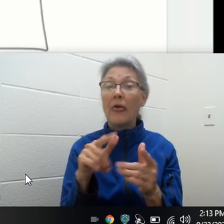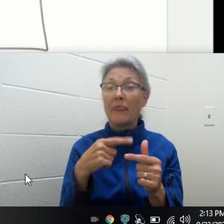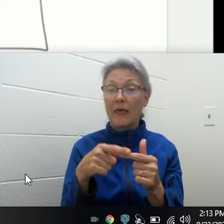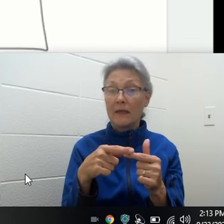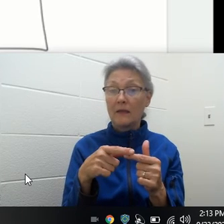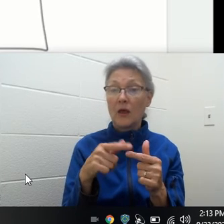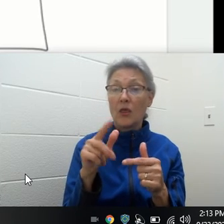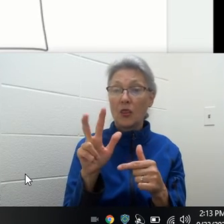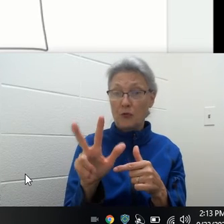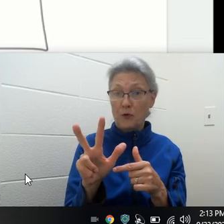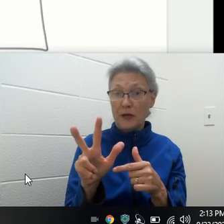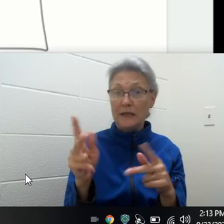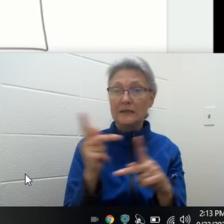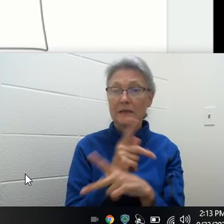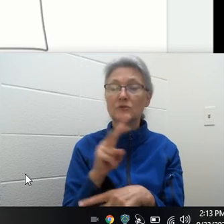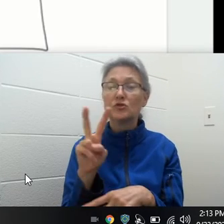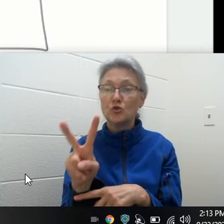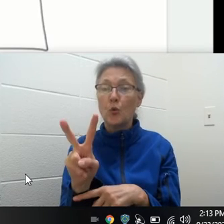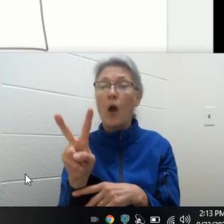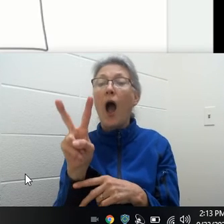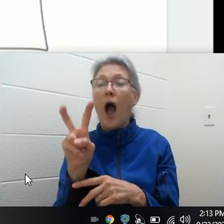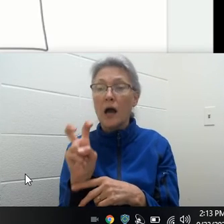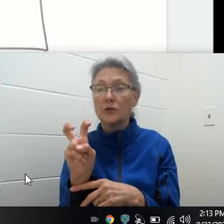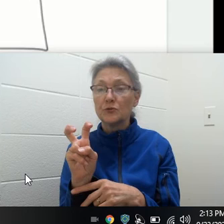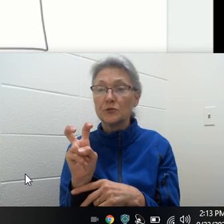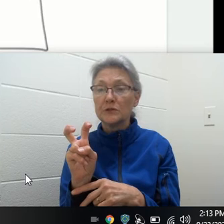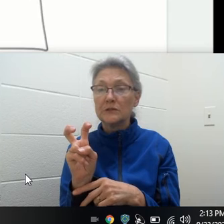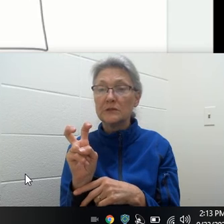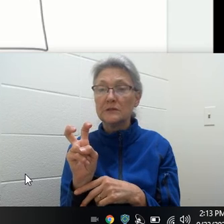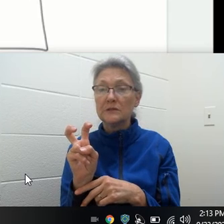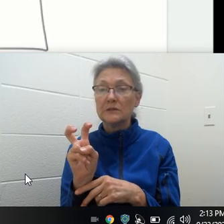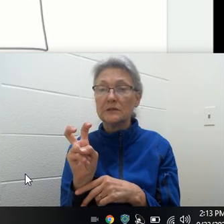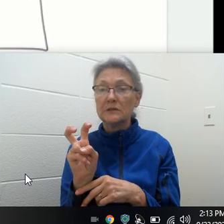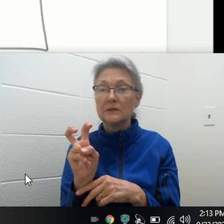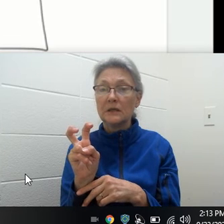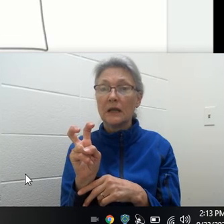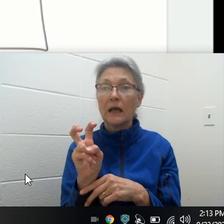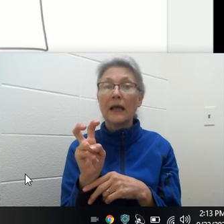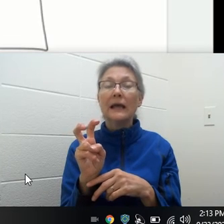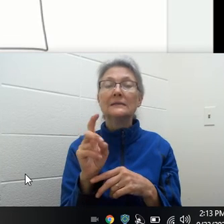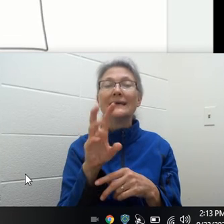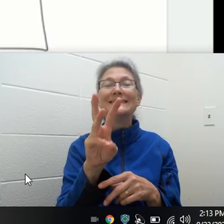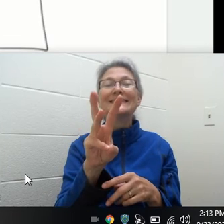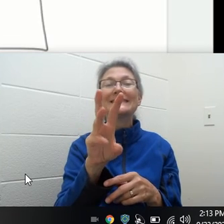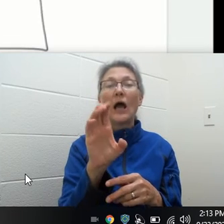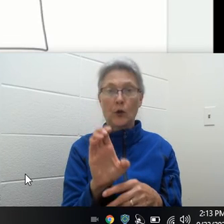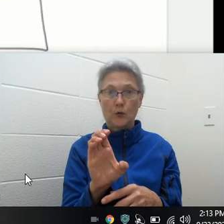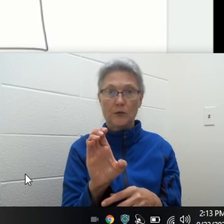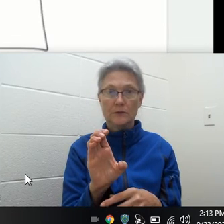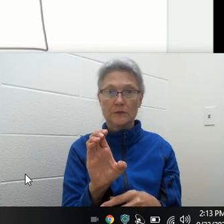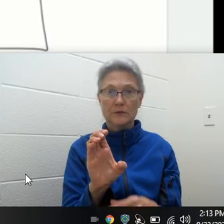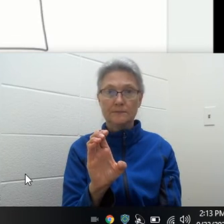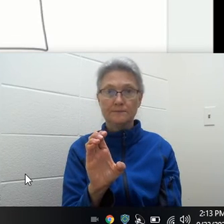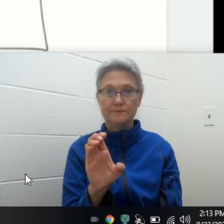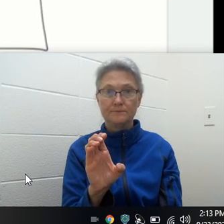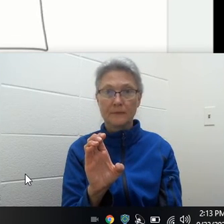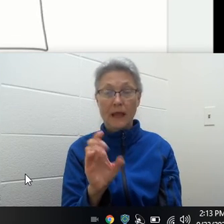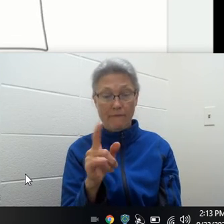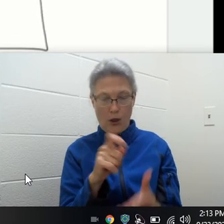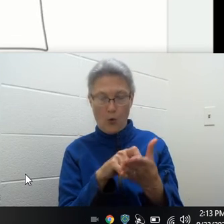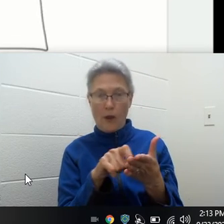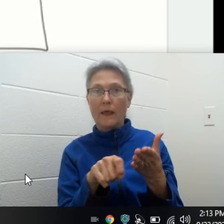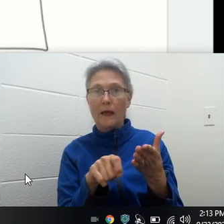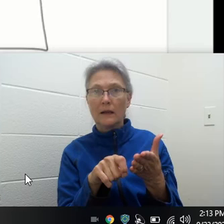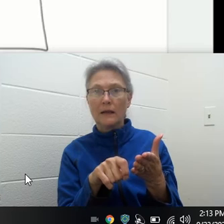Then 3 times 200ths would be 600ths. If I write